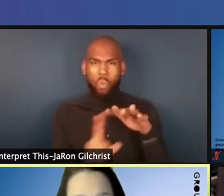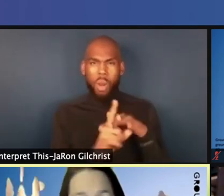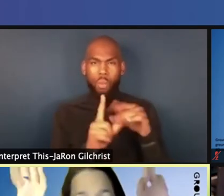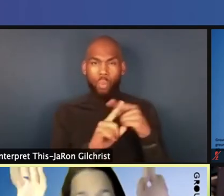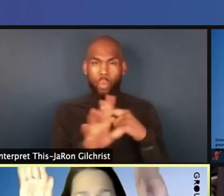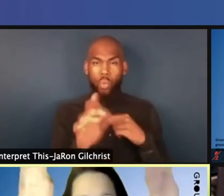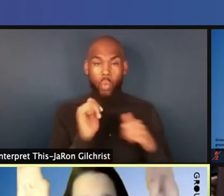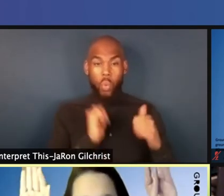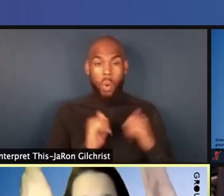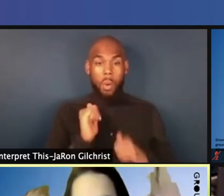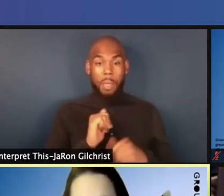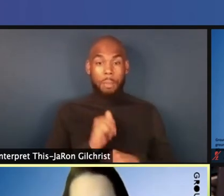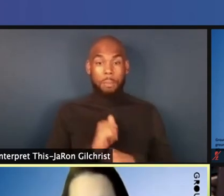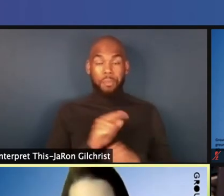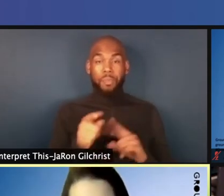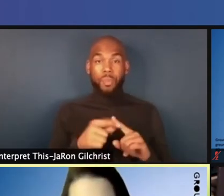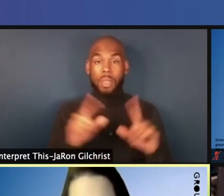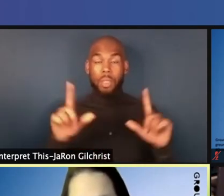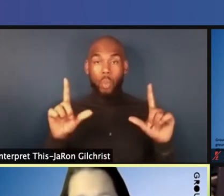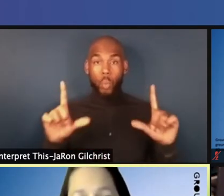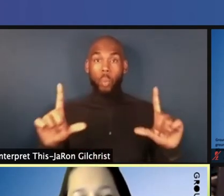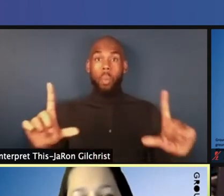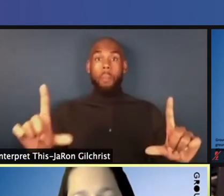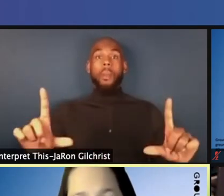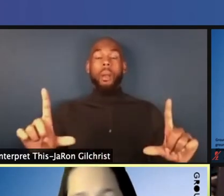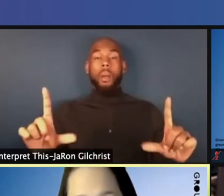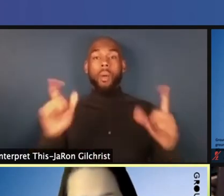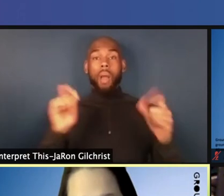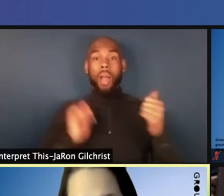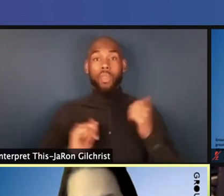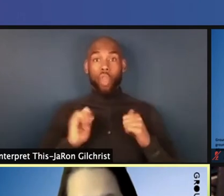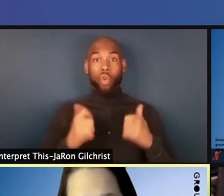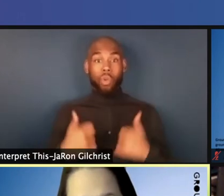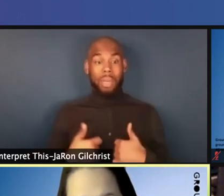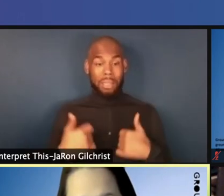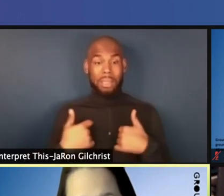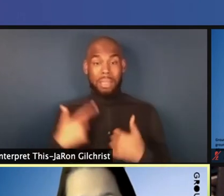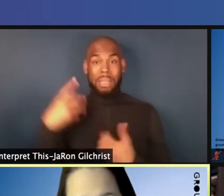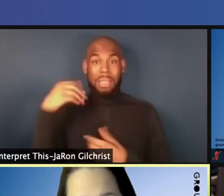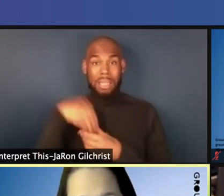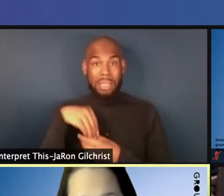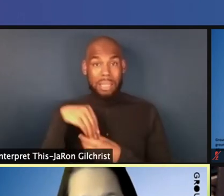like, if you zoom back, theaters exist inside of